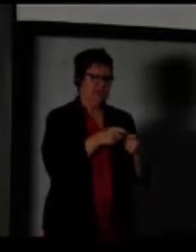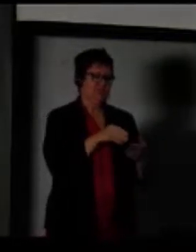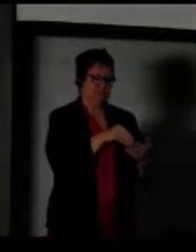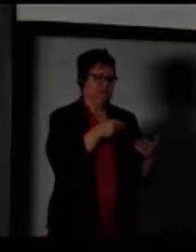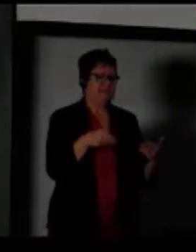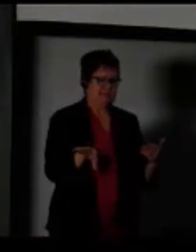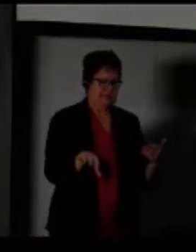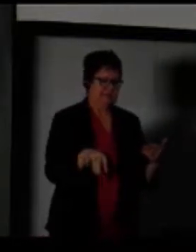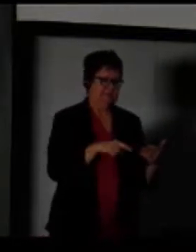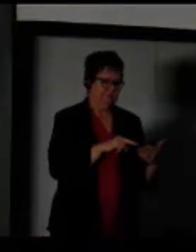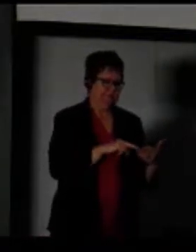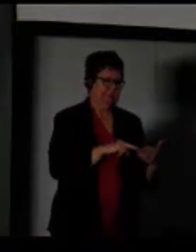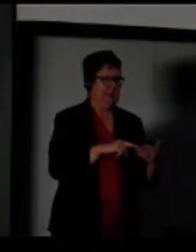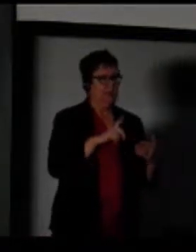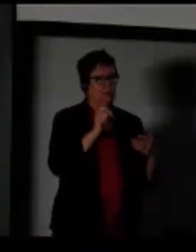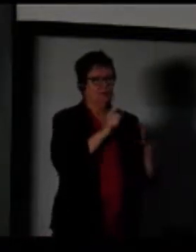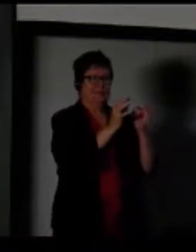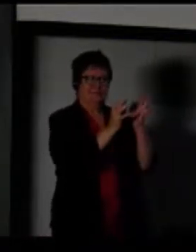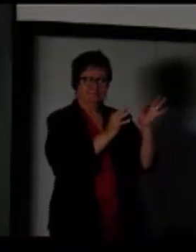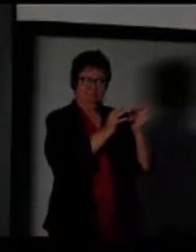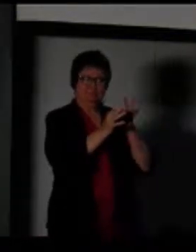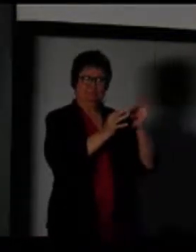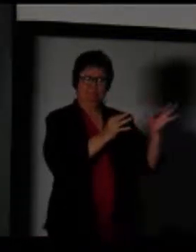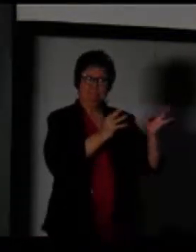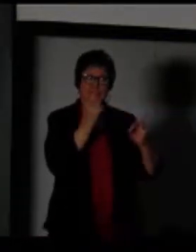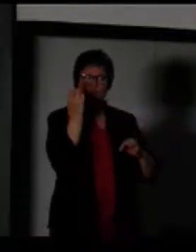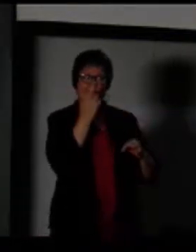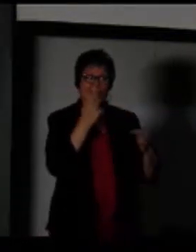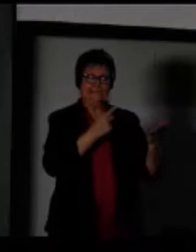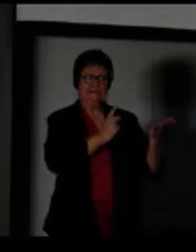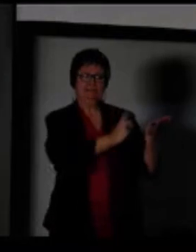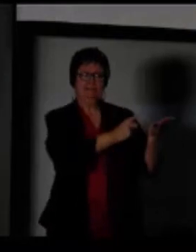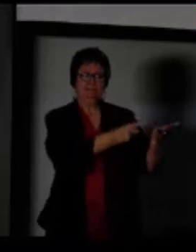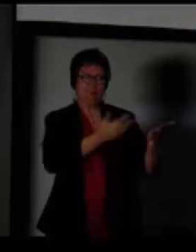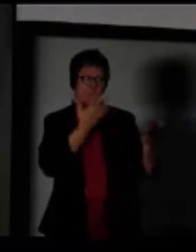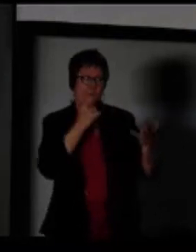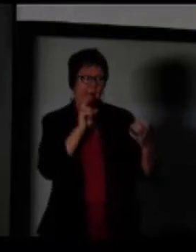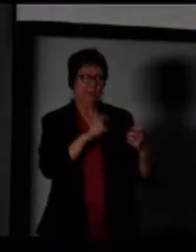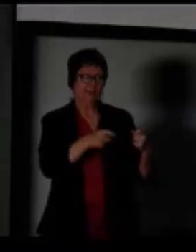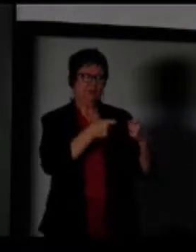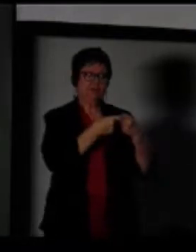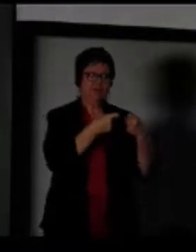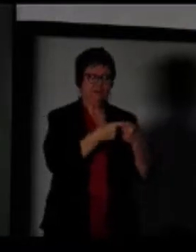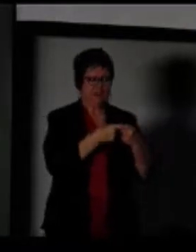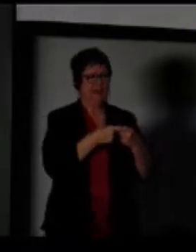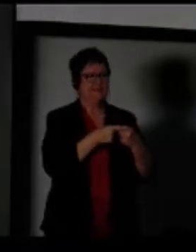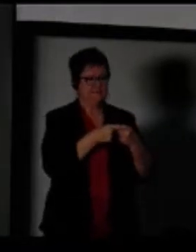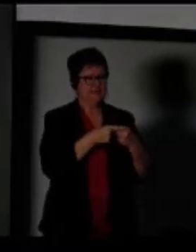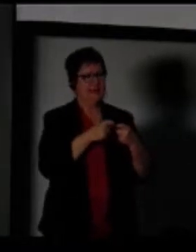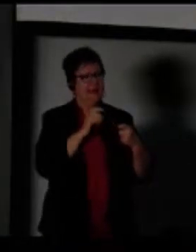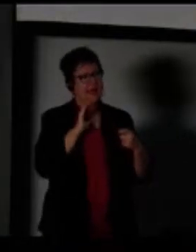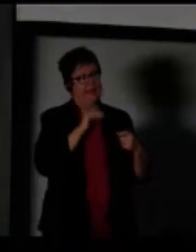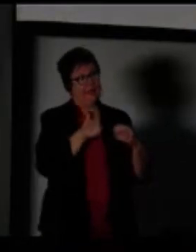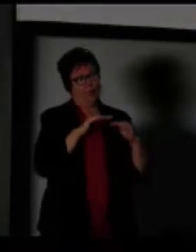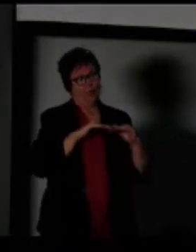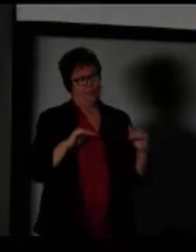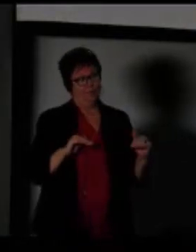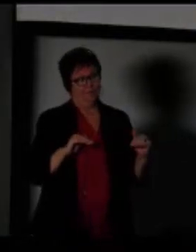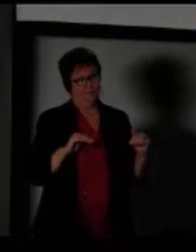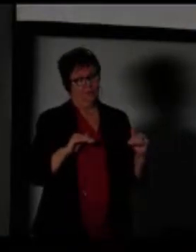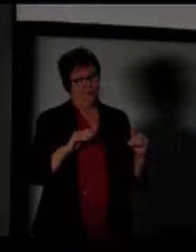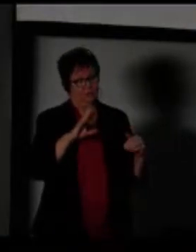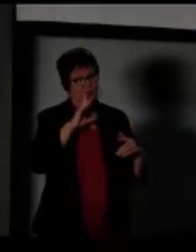We really need to justify what we're doing and make a compelling case if we are going to digitize at the level that we're talking